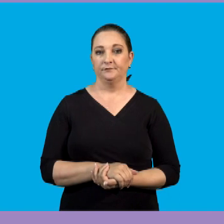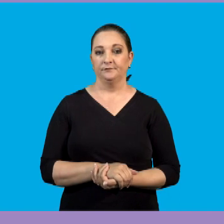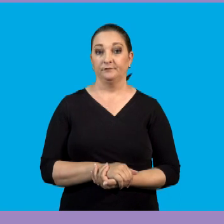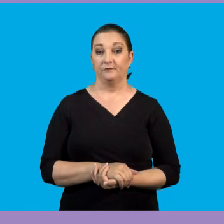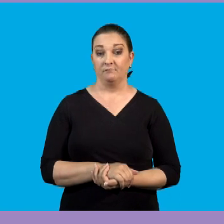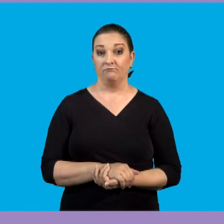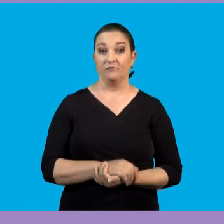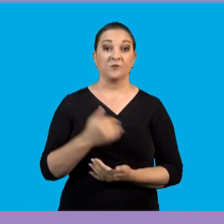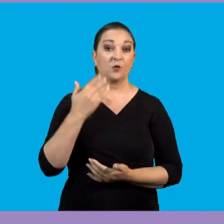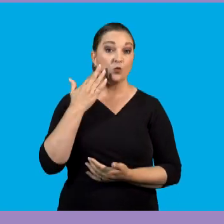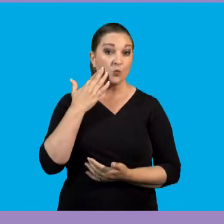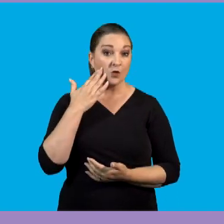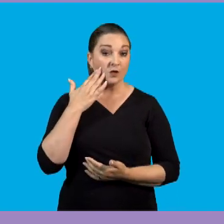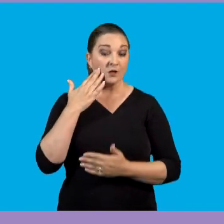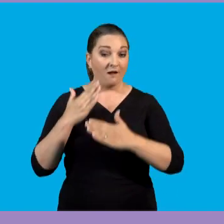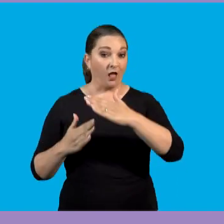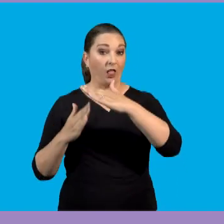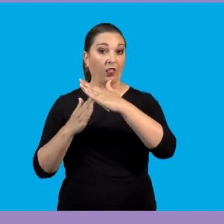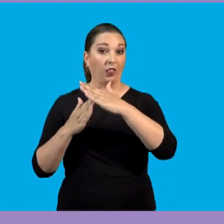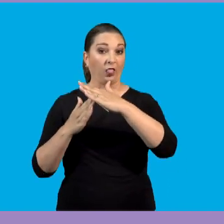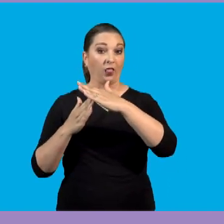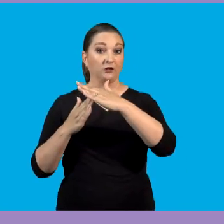And angles that are on a straight line,